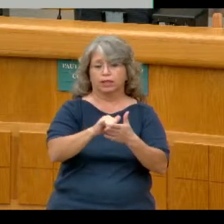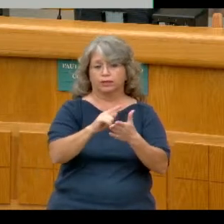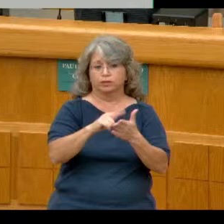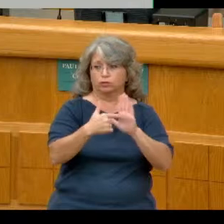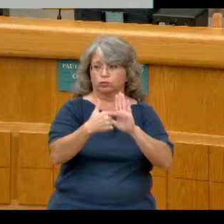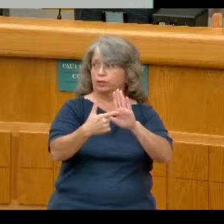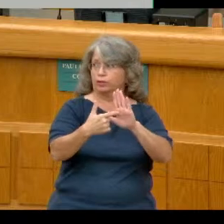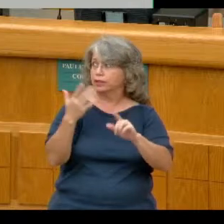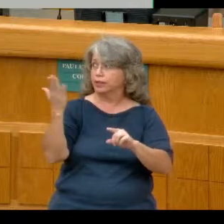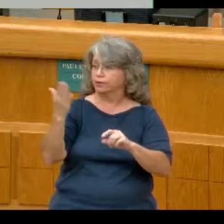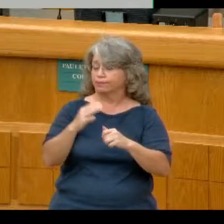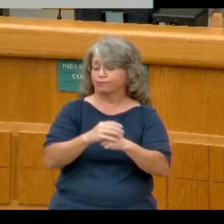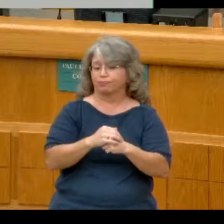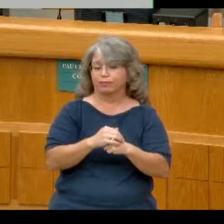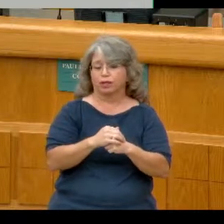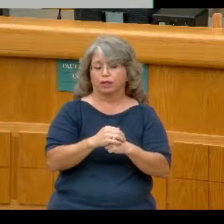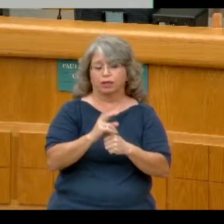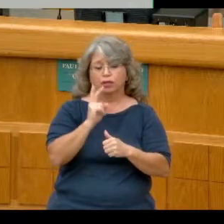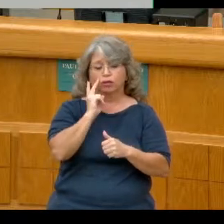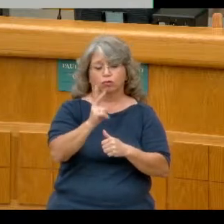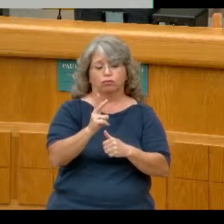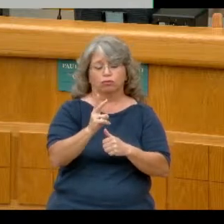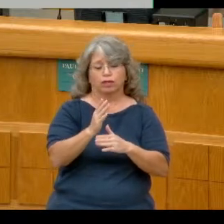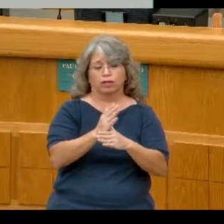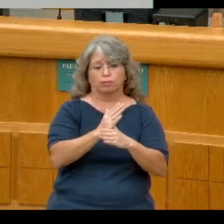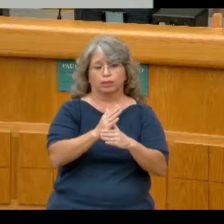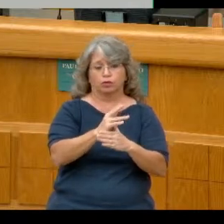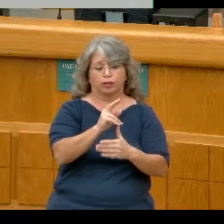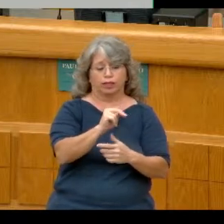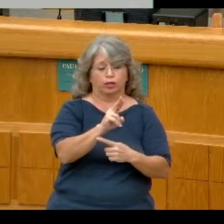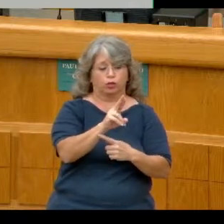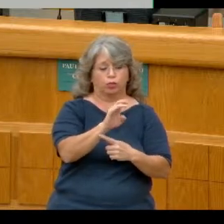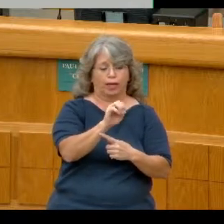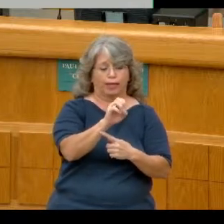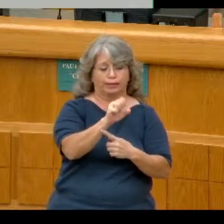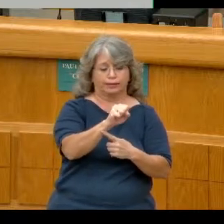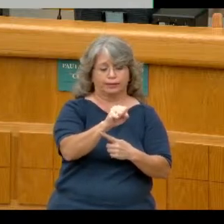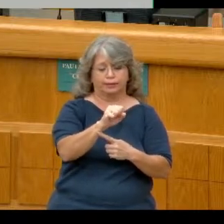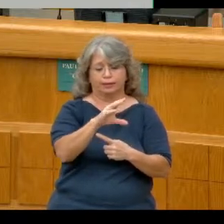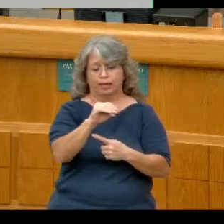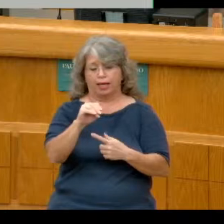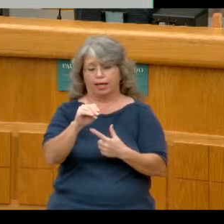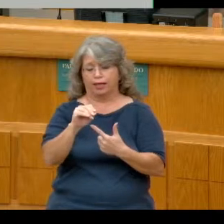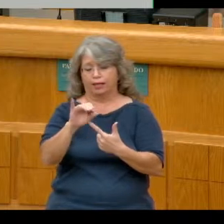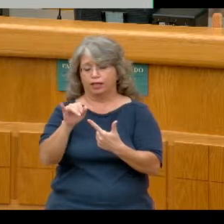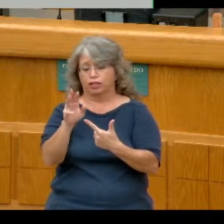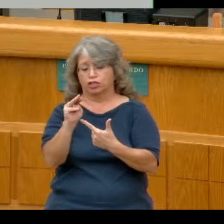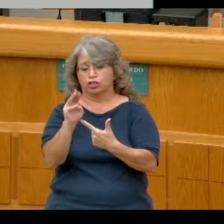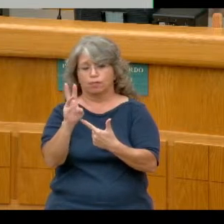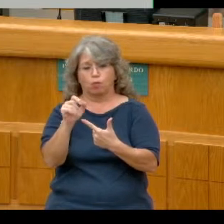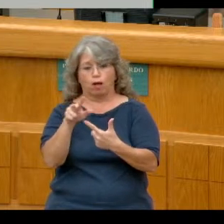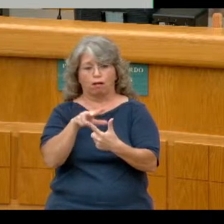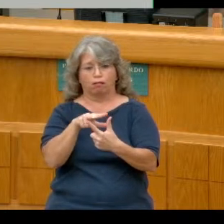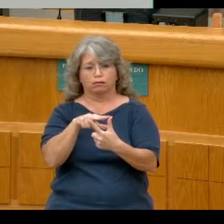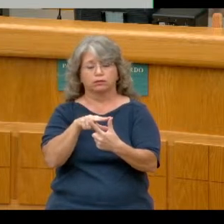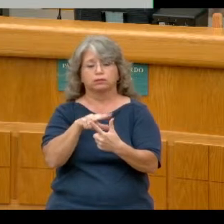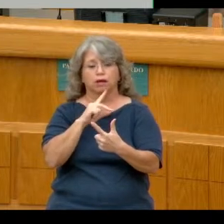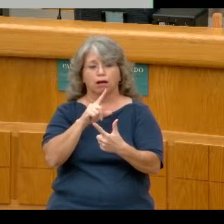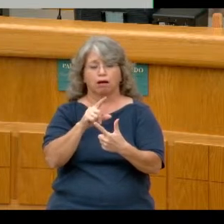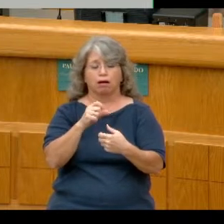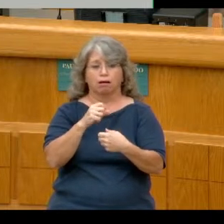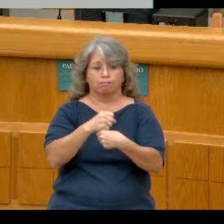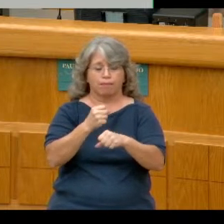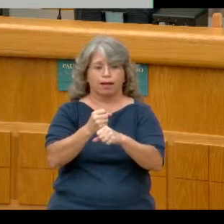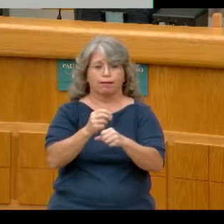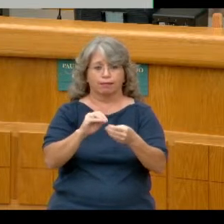What you can see is that between Nueces and Jim Wells, they're driving the increase in COVID-19 in the Coastal Bend